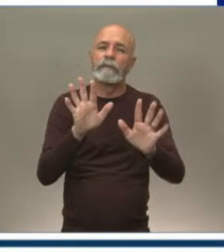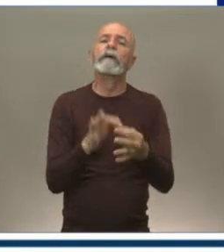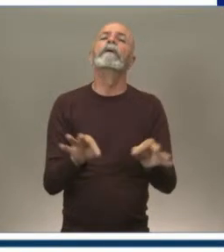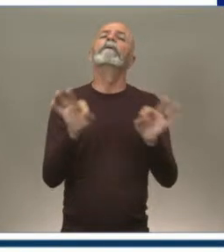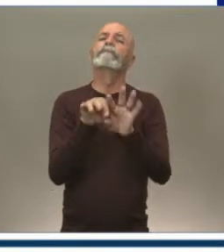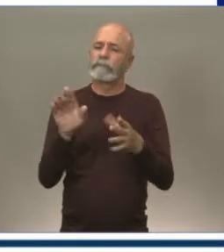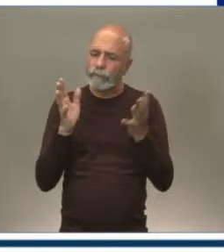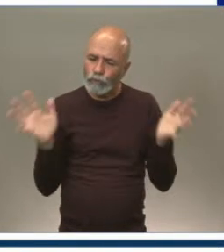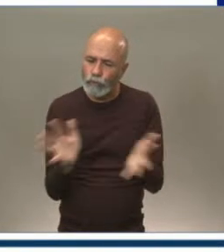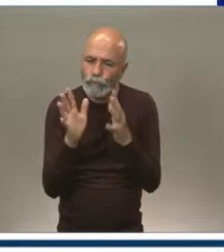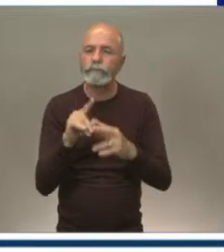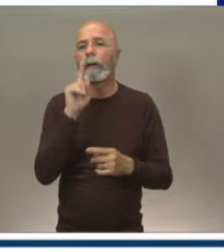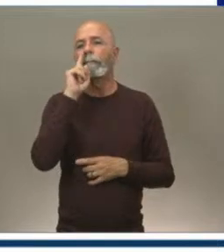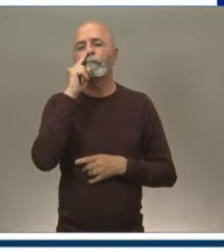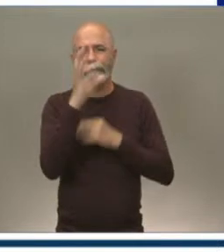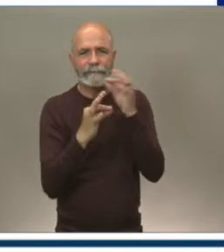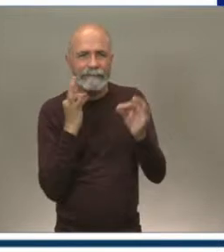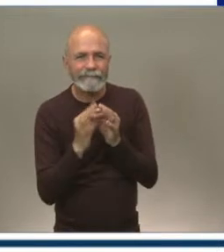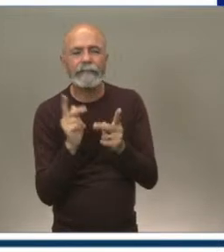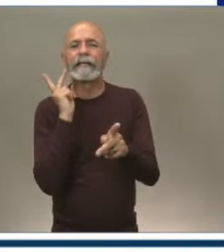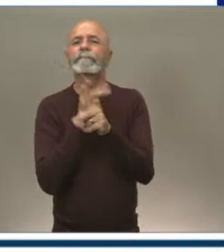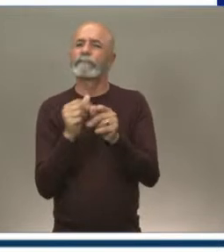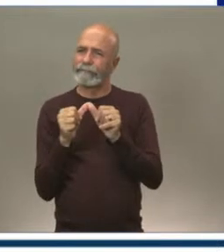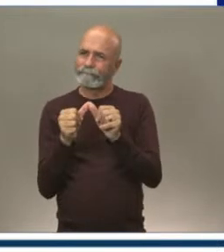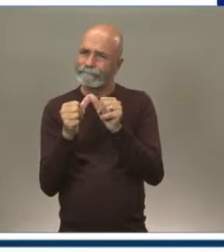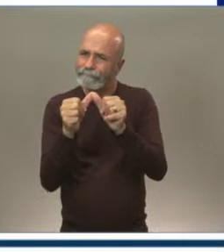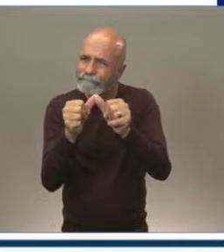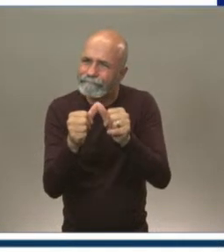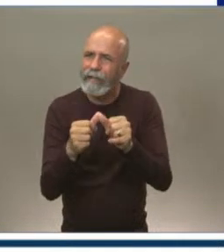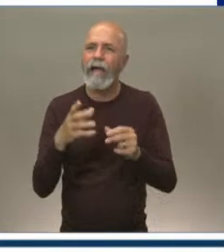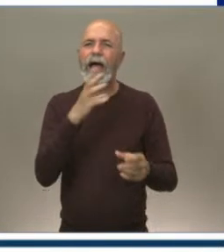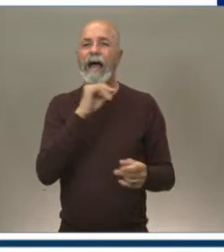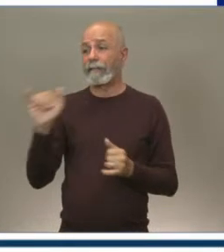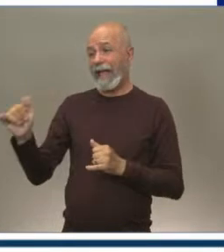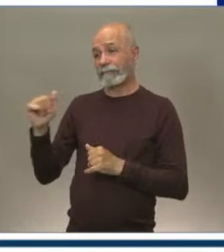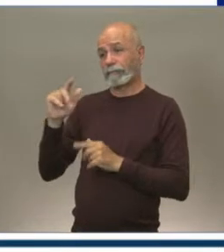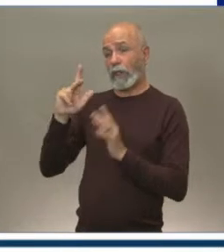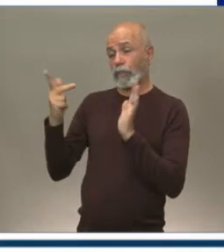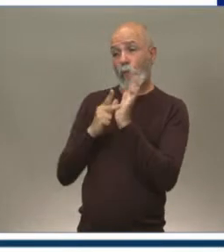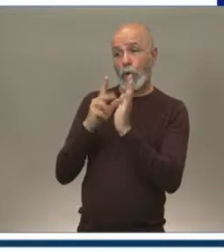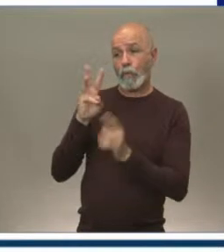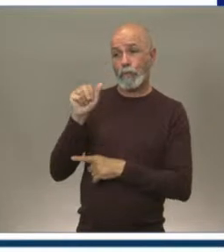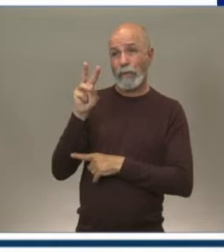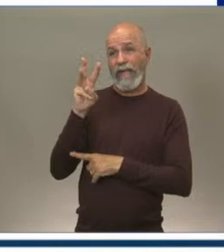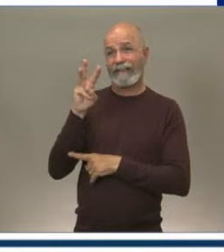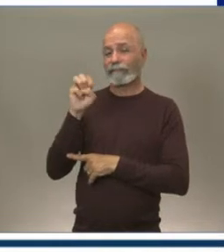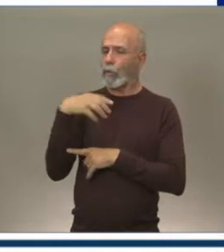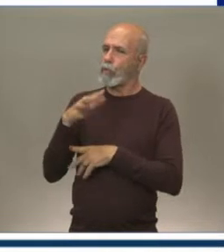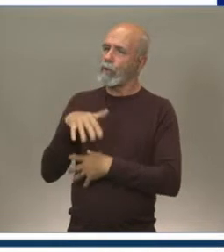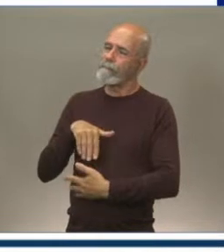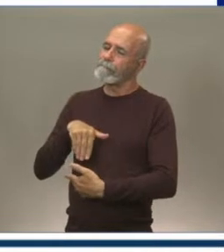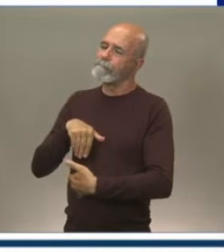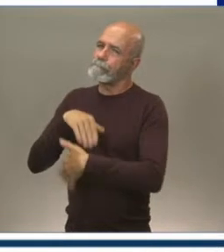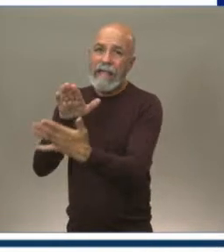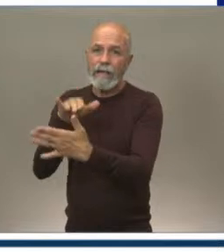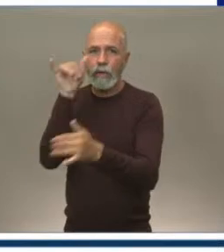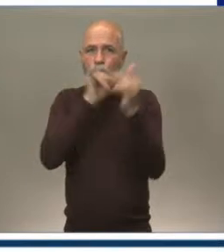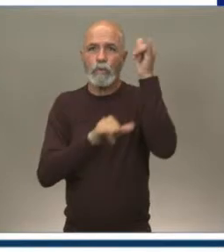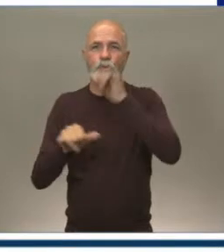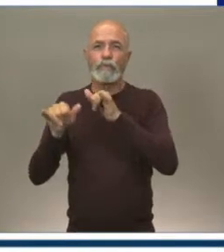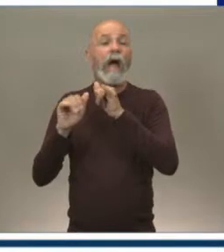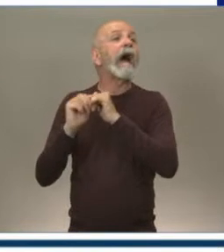continue to confront this third wave. But our key out of this third wave really is our vaccines. We need to